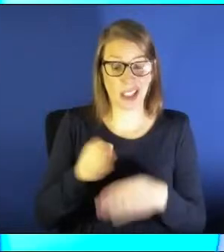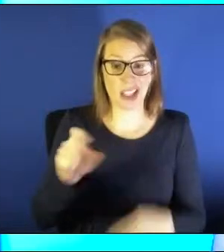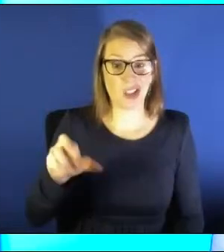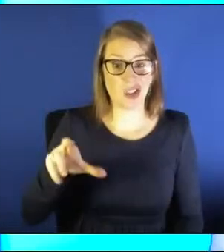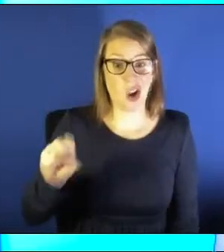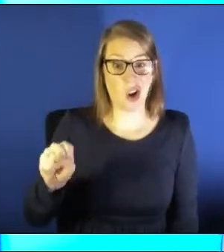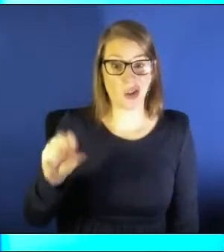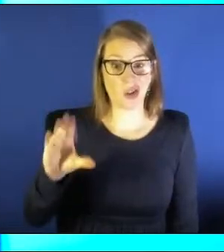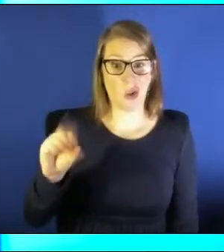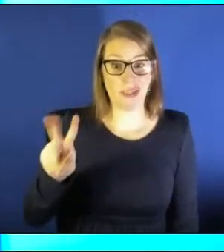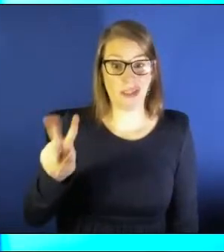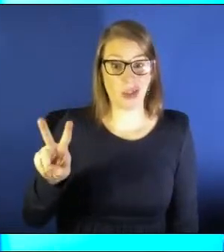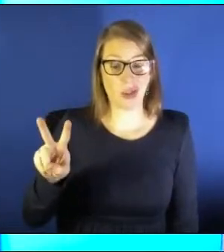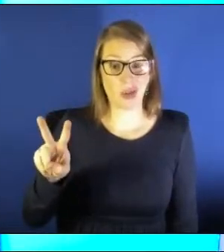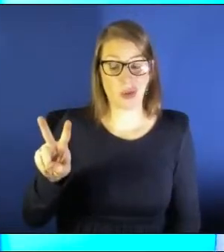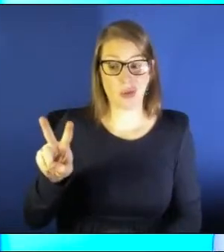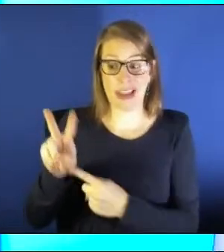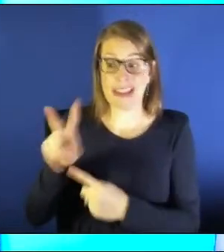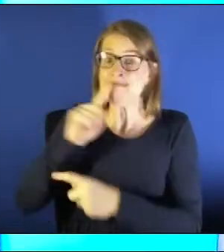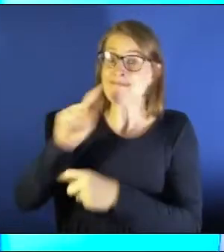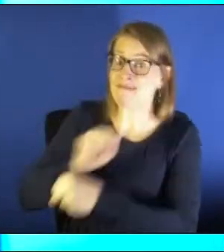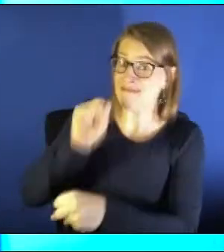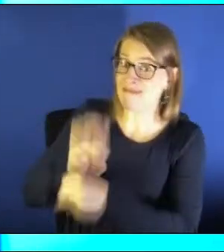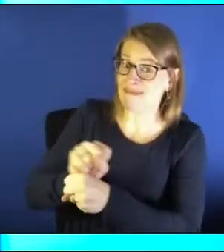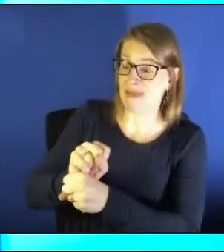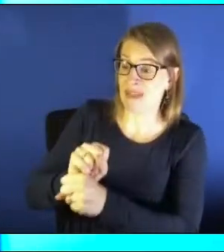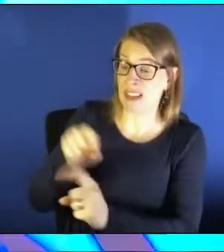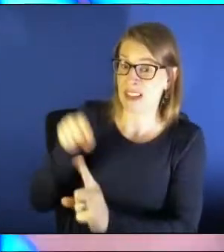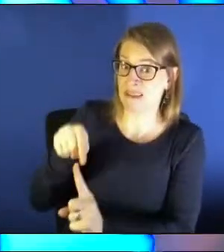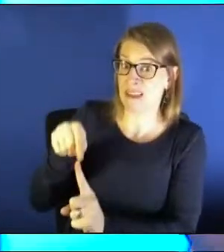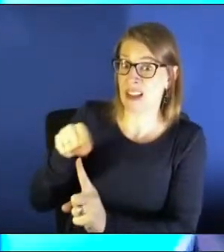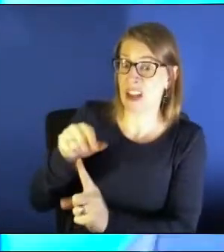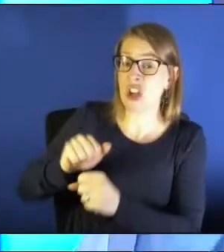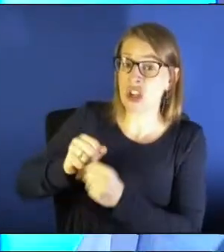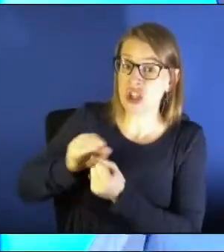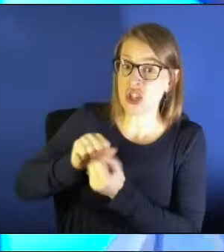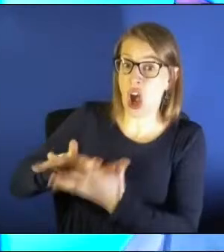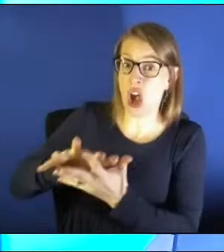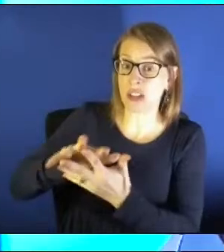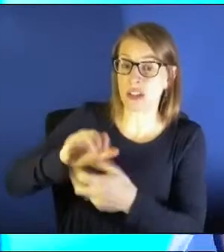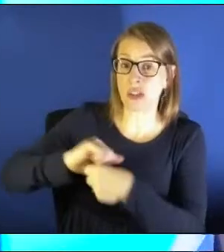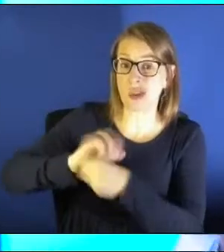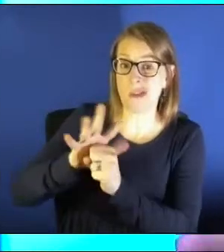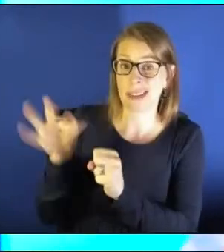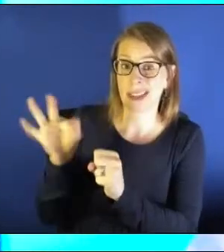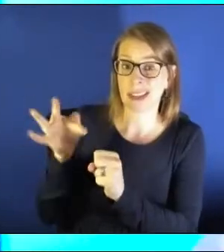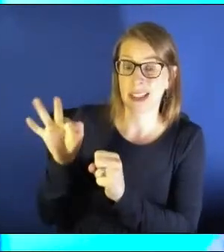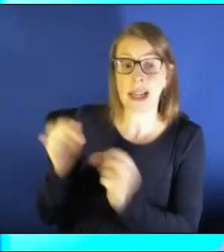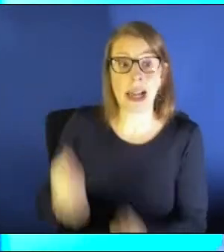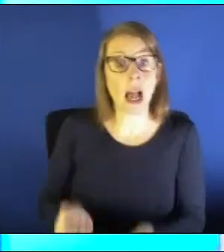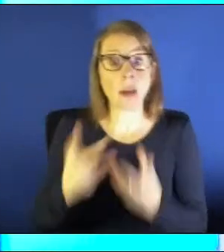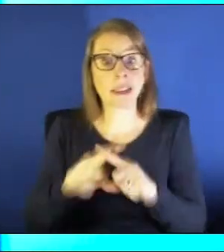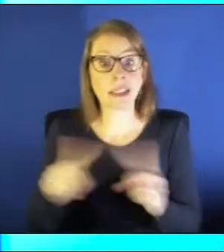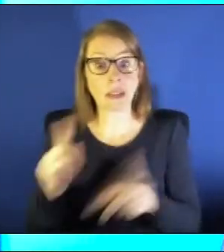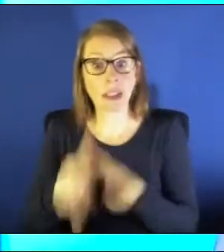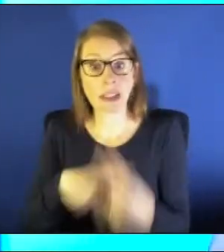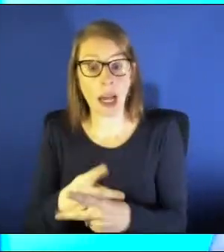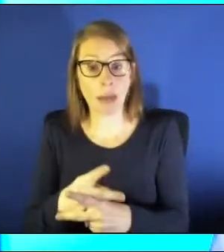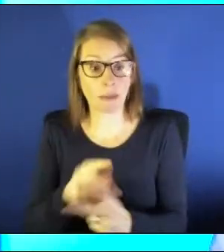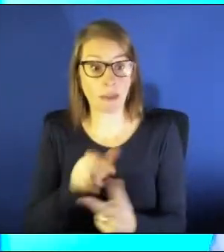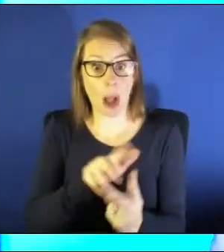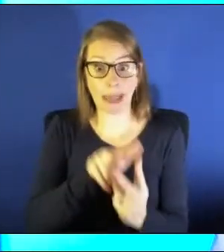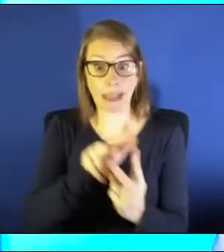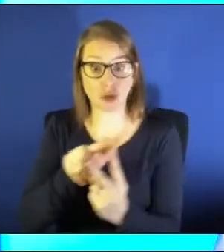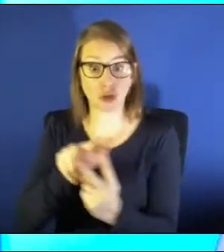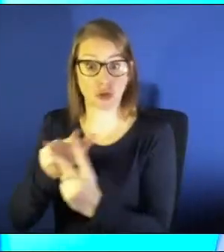actual virus itself causing COVID-19. They did a nice job. It's a nice report of looking at how many more different types of combinations you can have. Here's